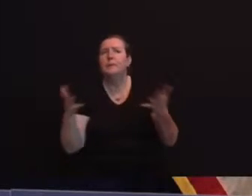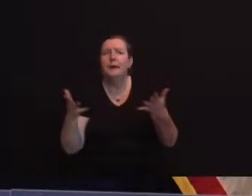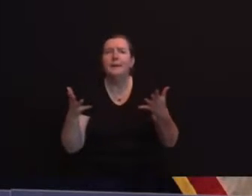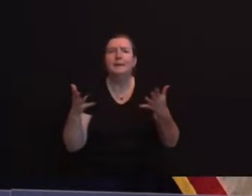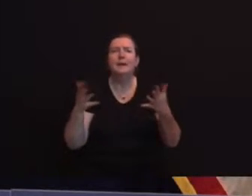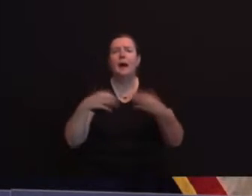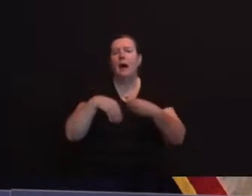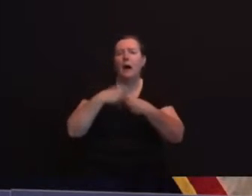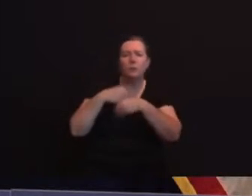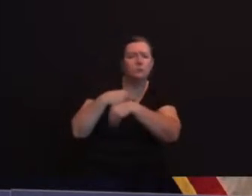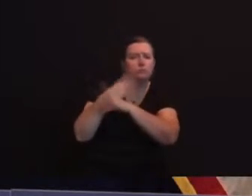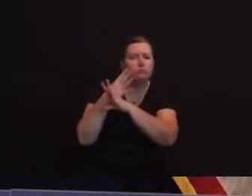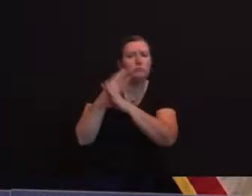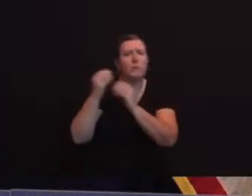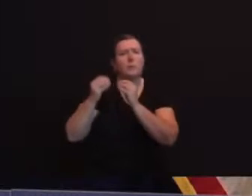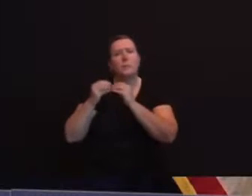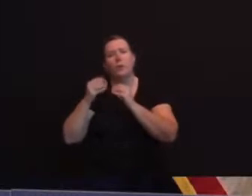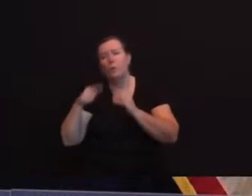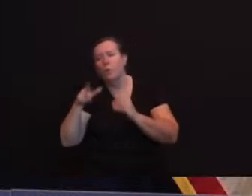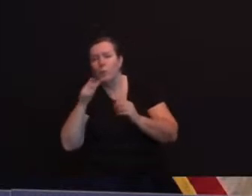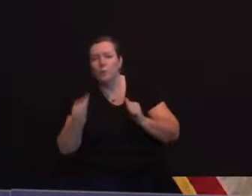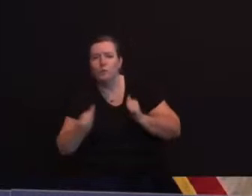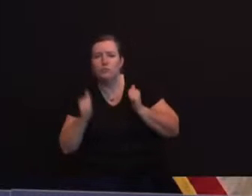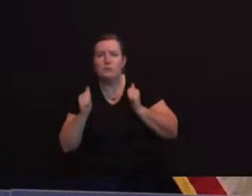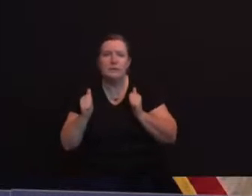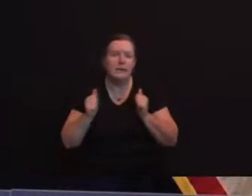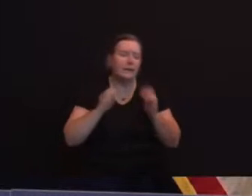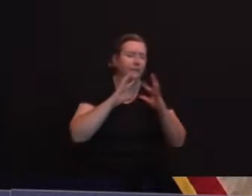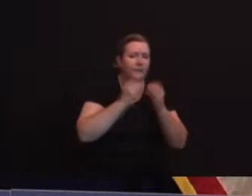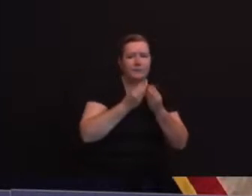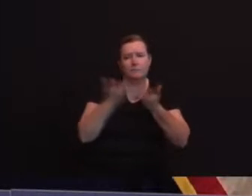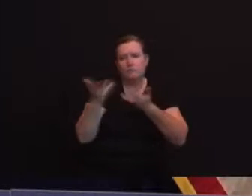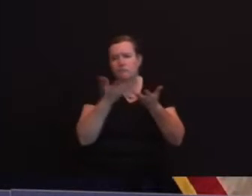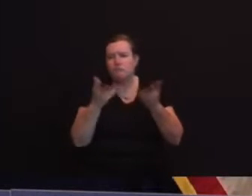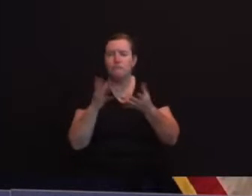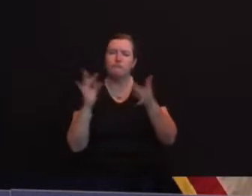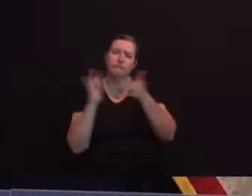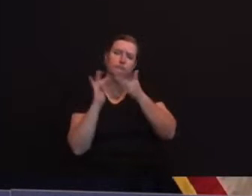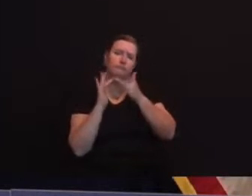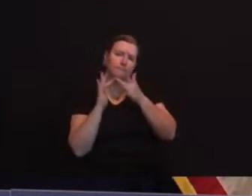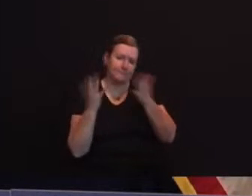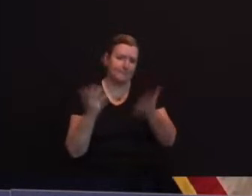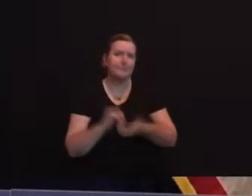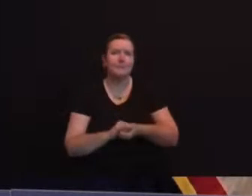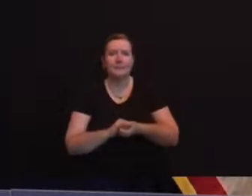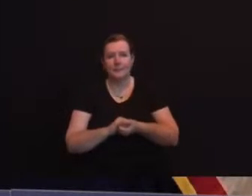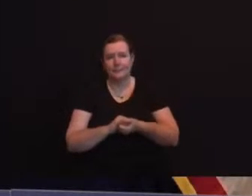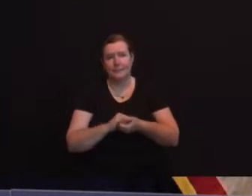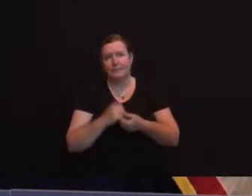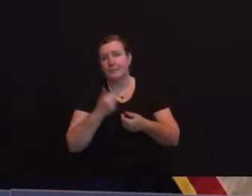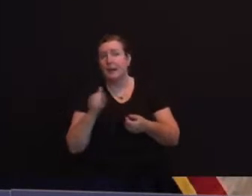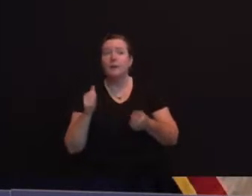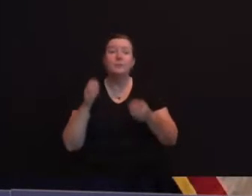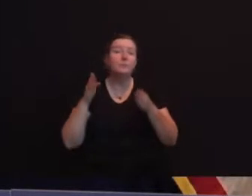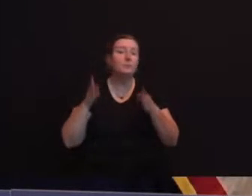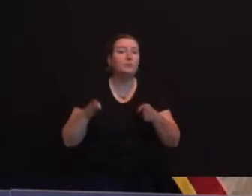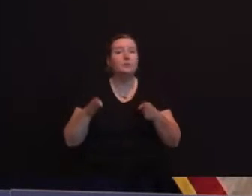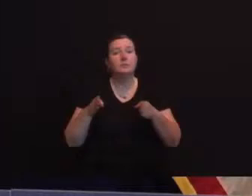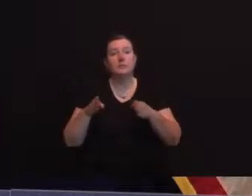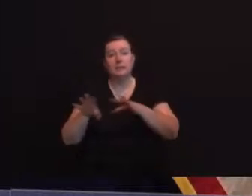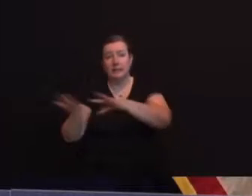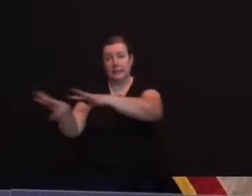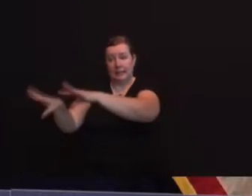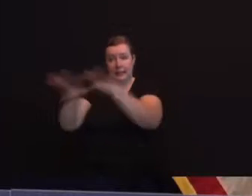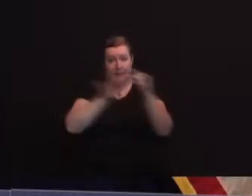holidays. Residents that leave the facilities for family celebrations must be quarantined on their return